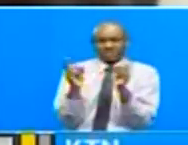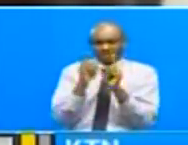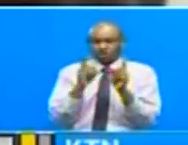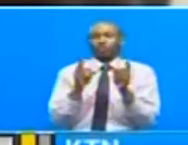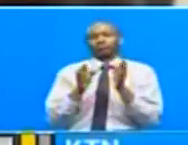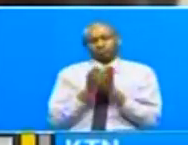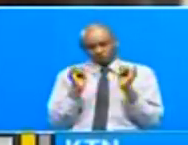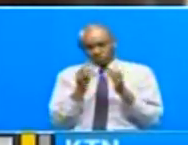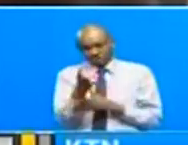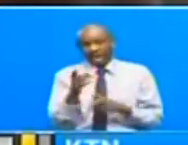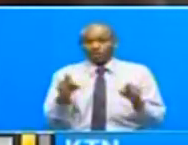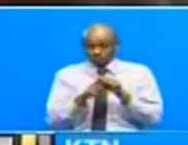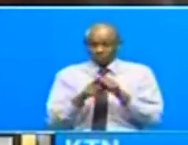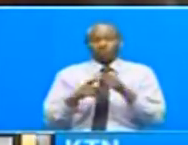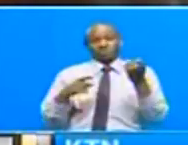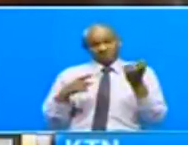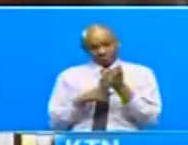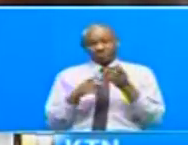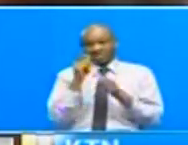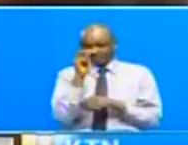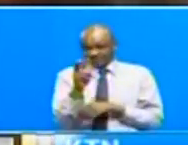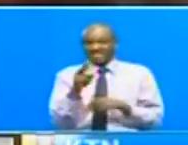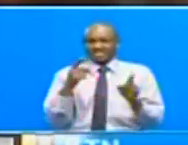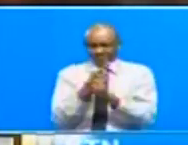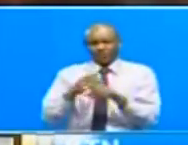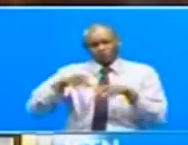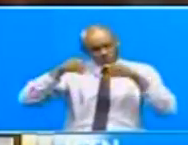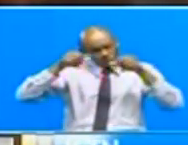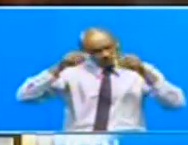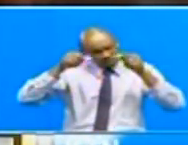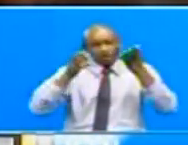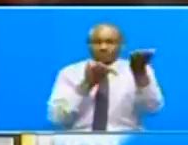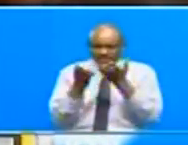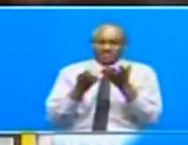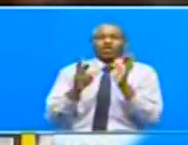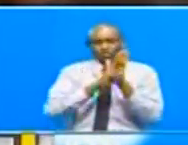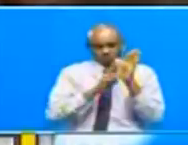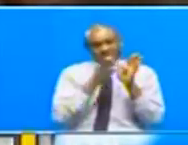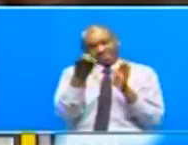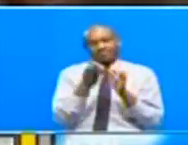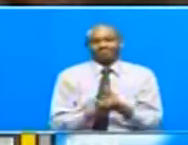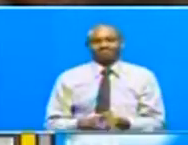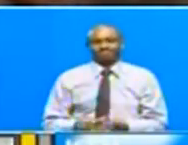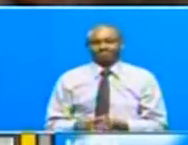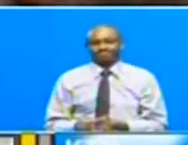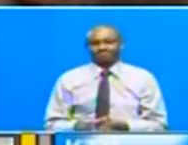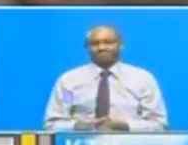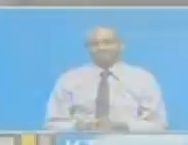broadcasting, while also ensuring telecommunications firms follow the quality of service regulations.